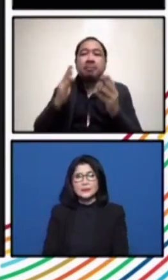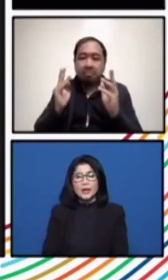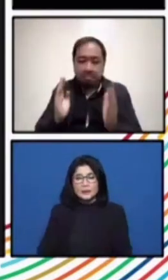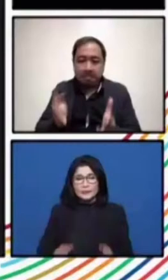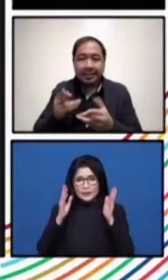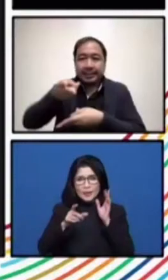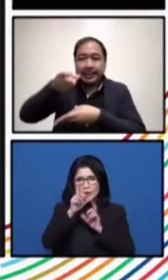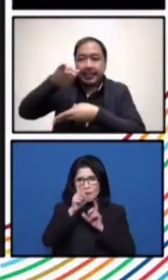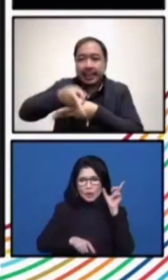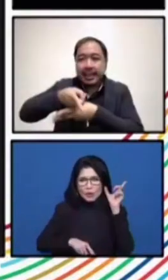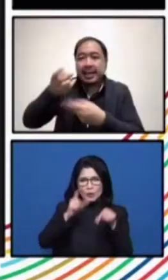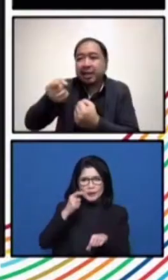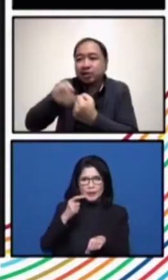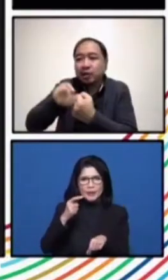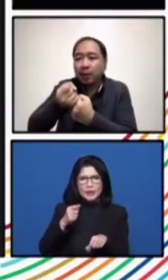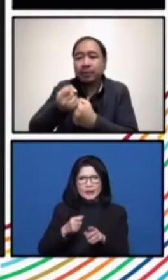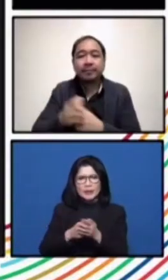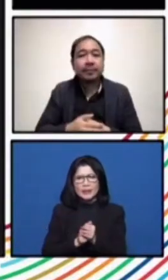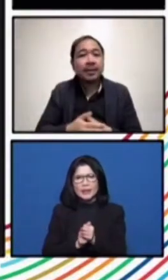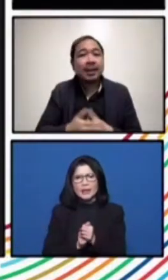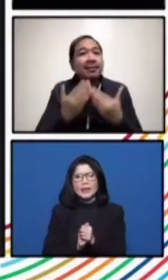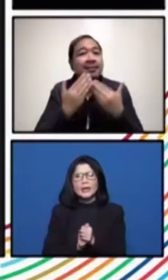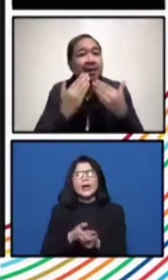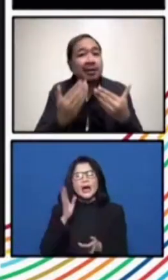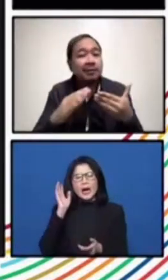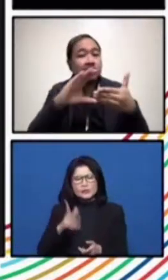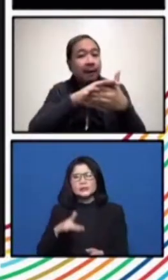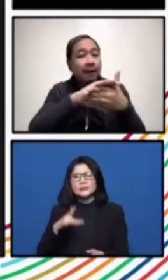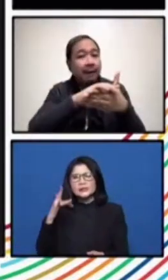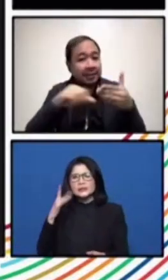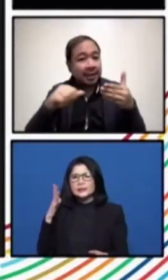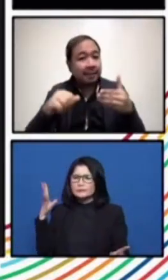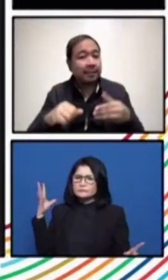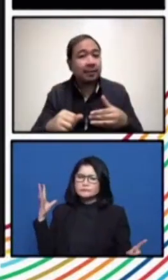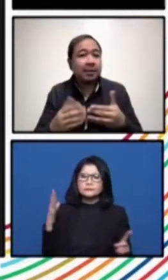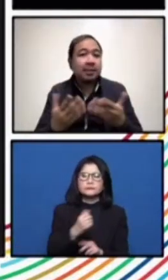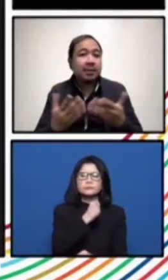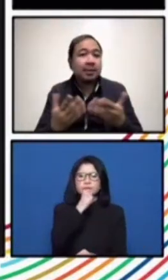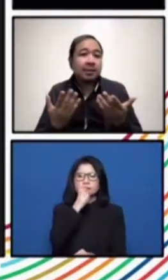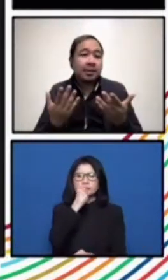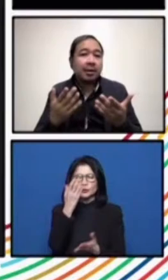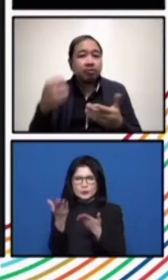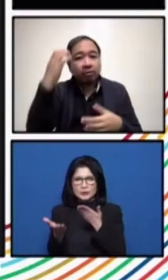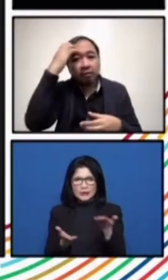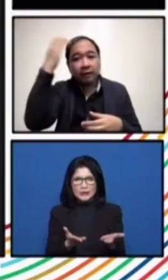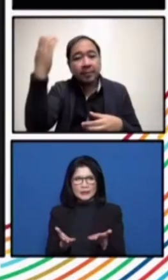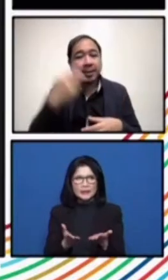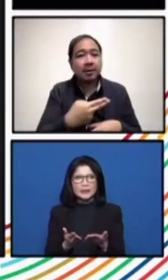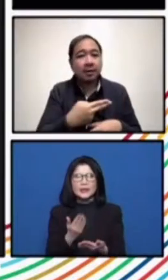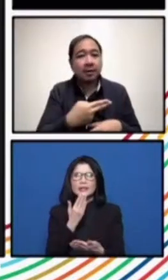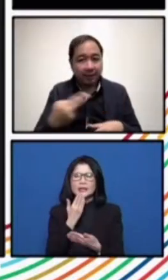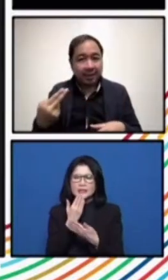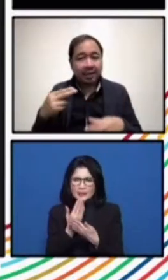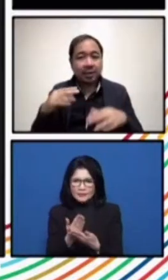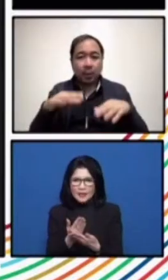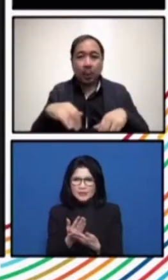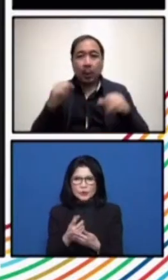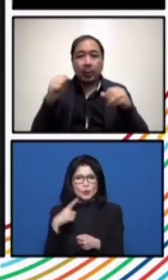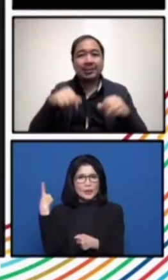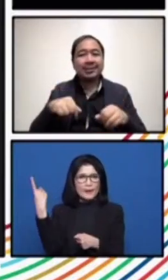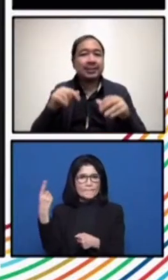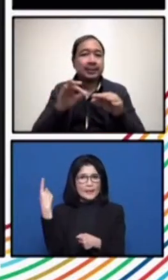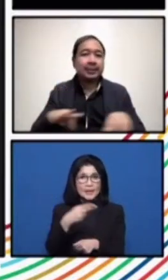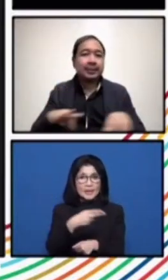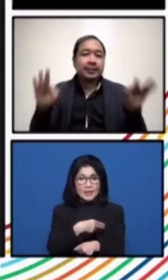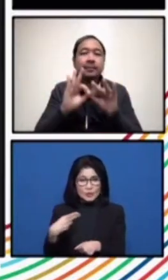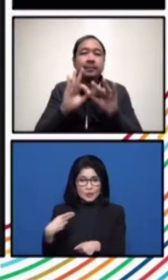thank you so much this cap and uh the the government of Indonesia for hosting this important